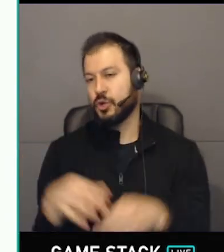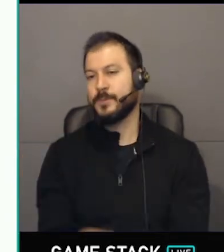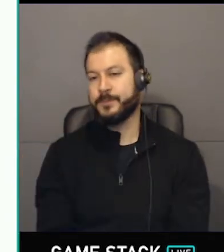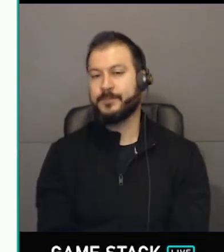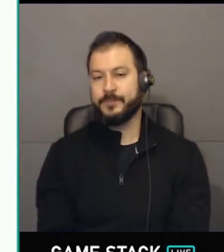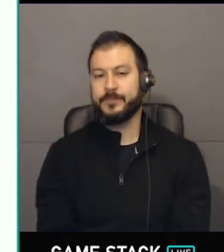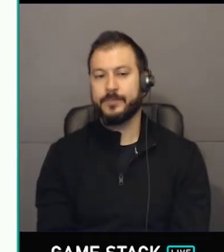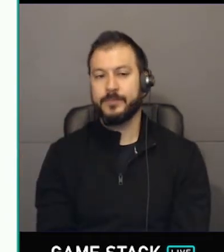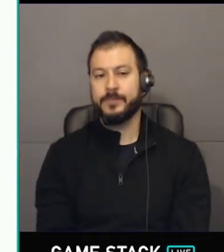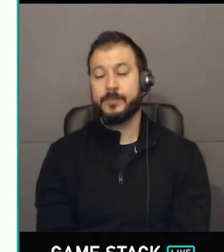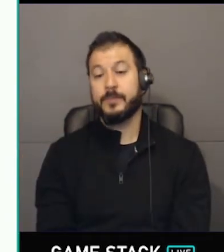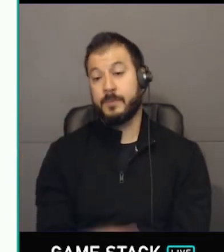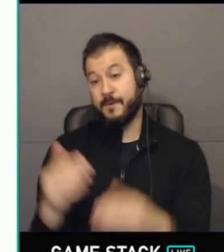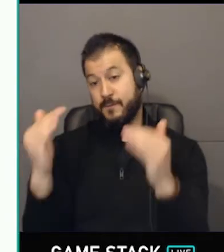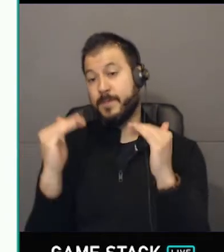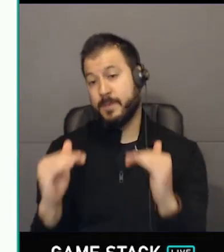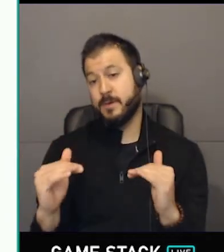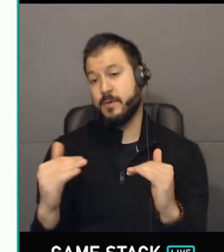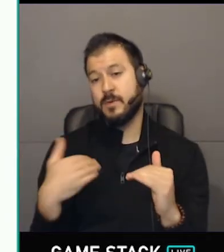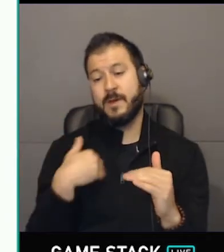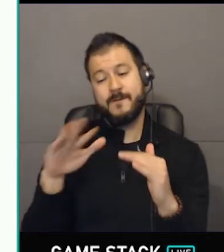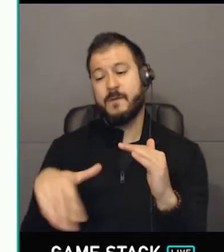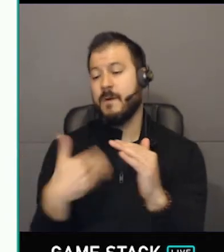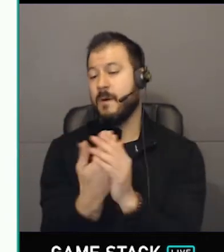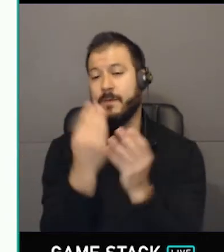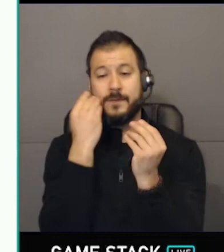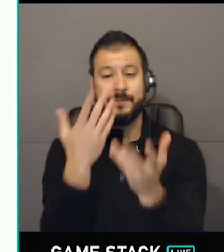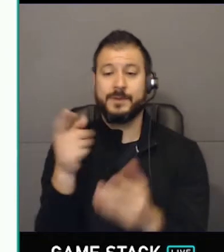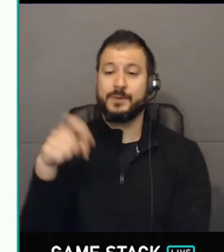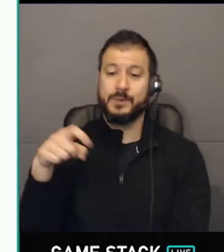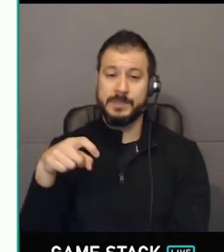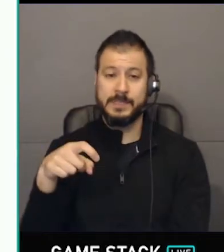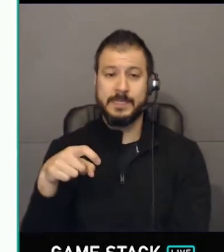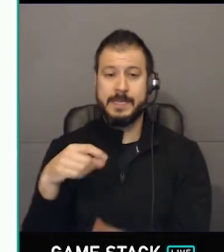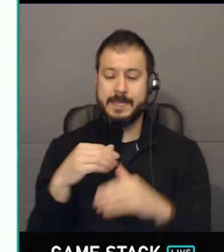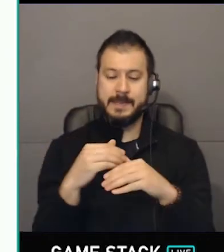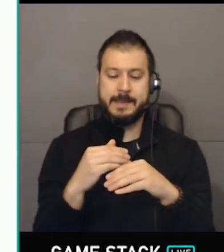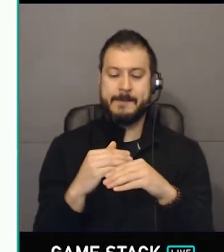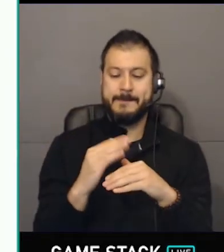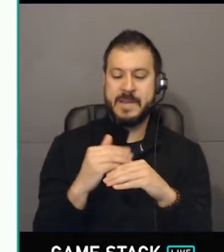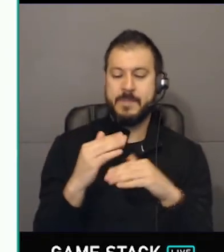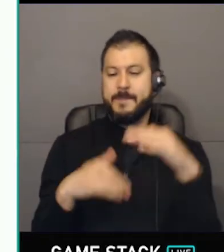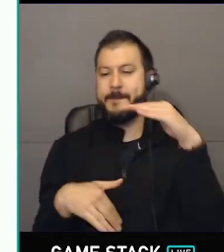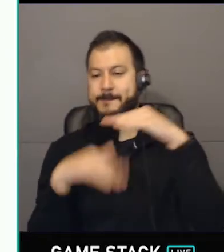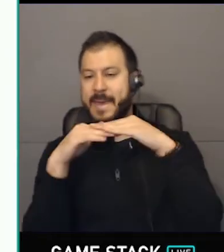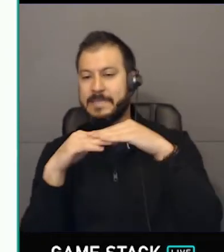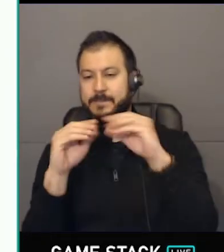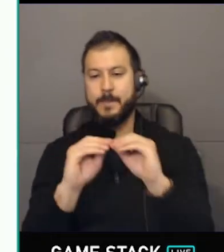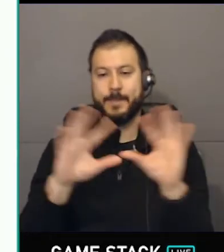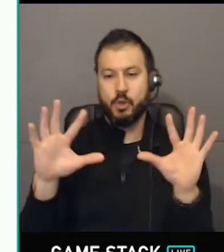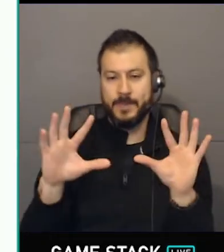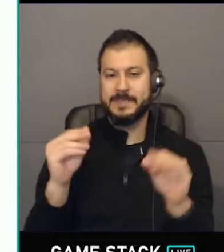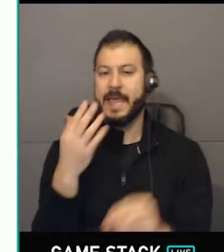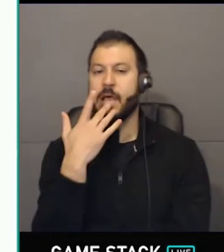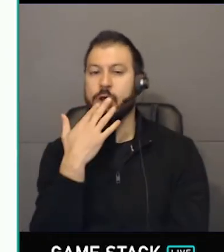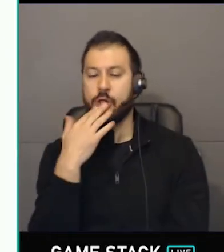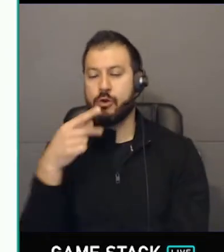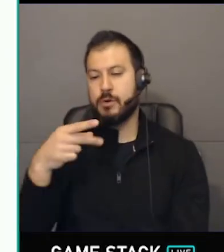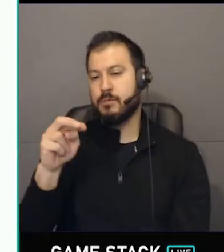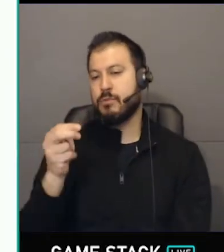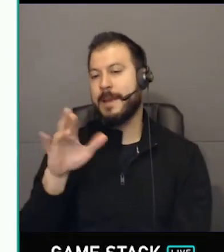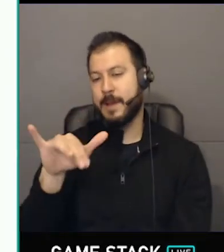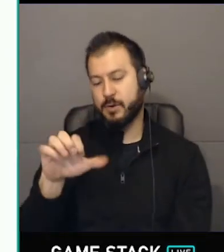And from there, you have all the information that you need, including minimum and maximum luminance and color primaries.